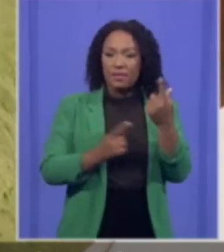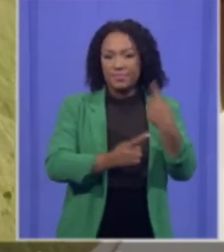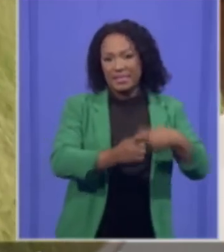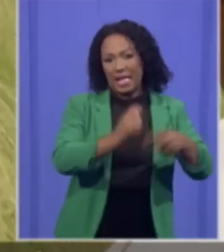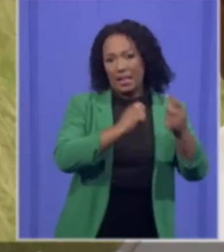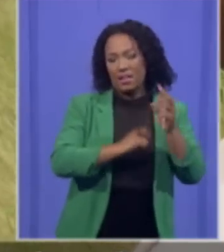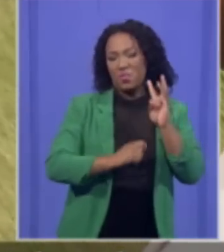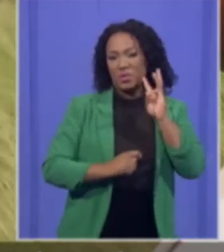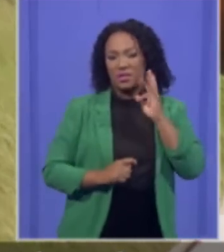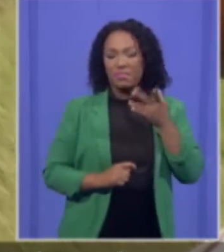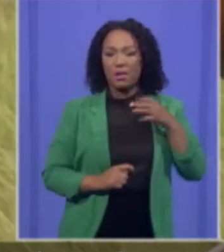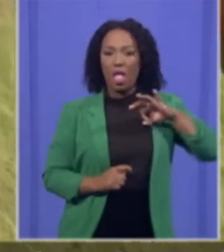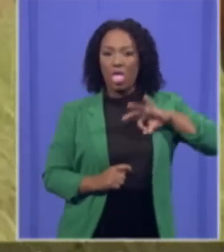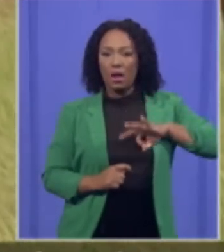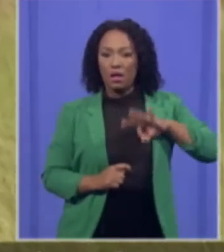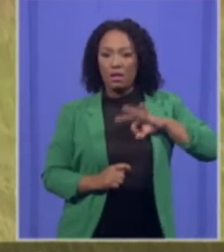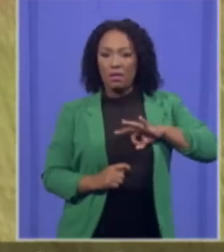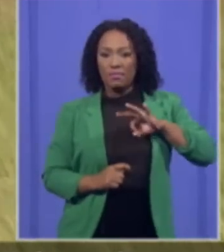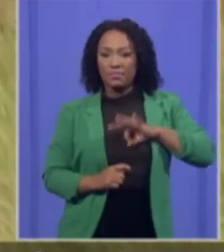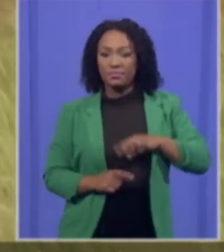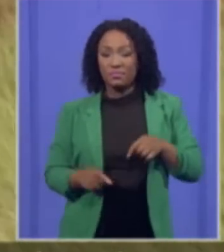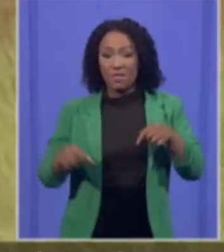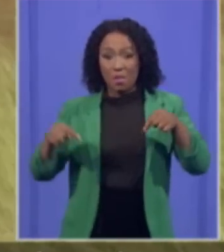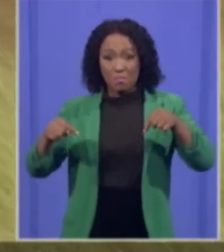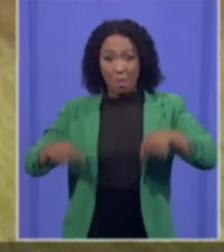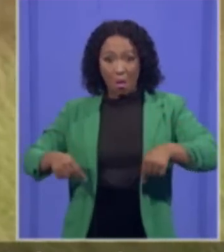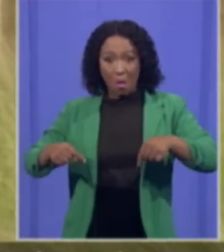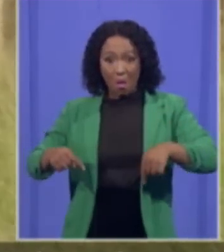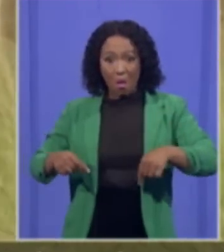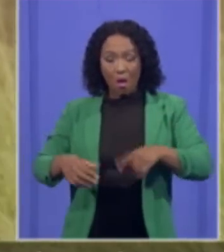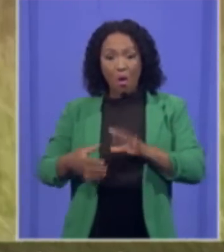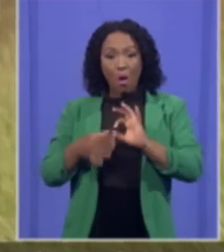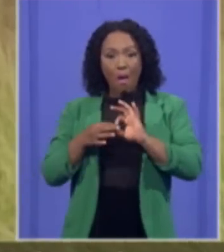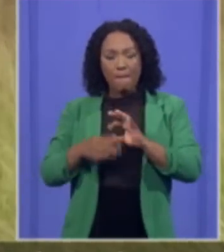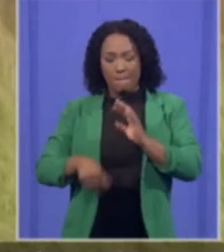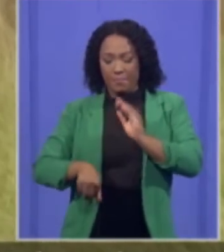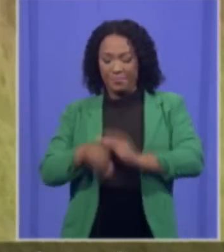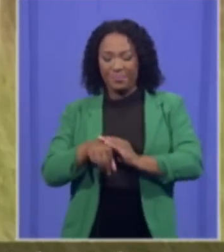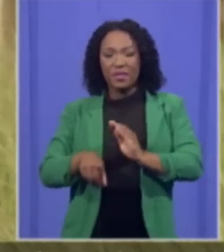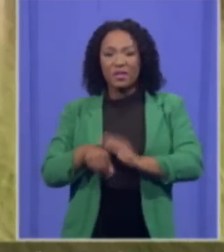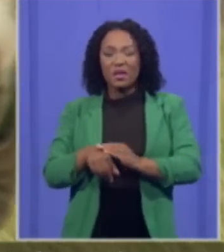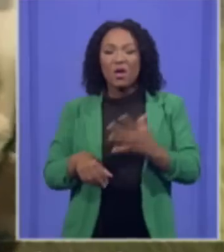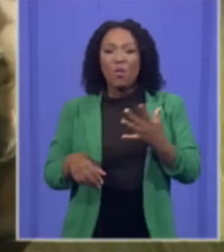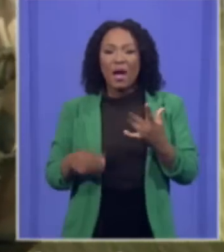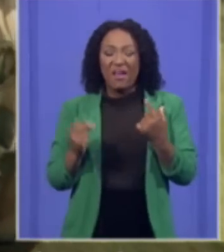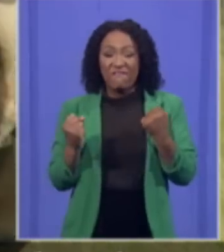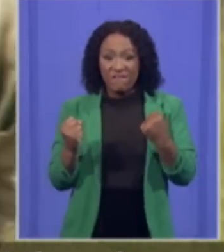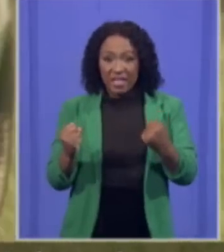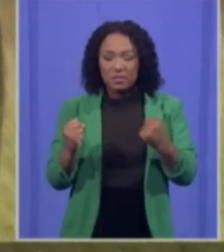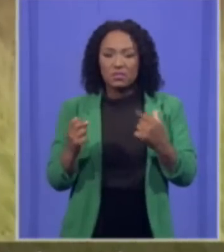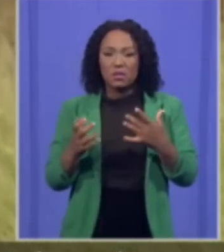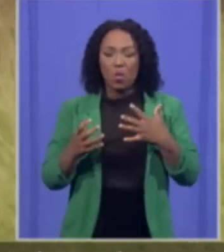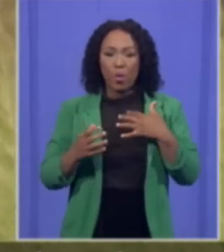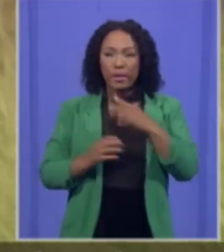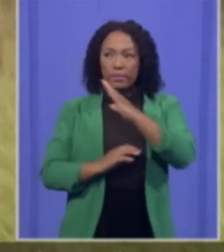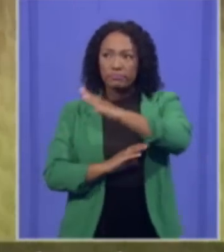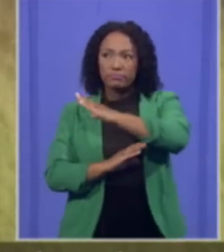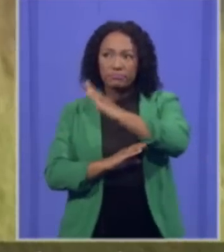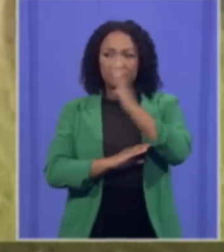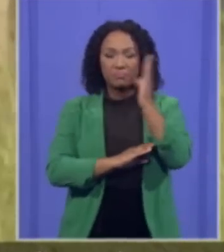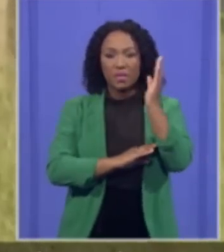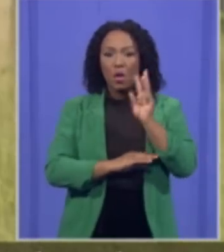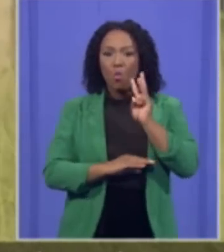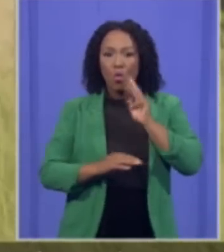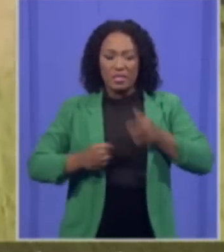ke mathata mme wa ka re tswile dipotreisi re tsamaya ka dikribane gore go tloga phakela